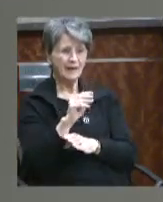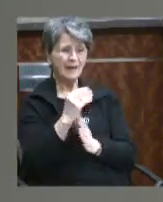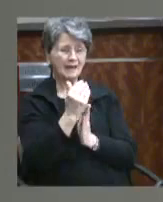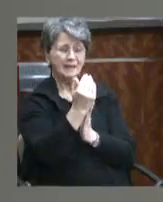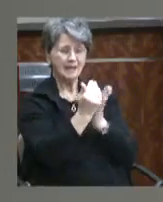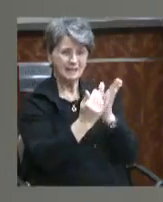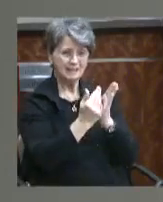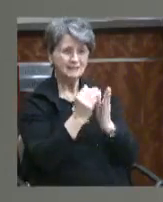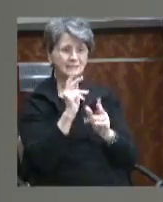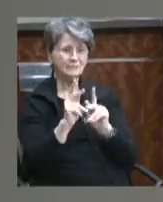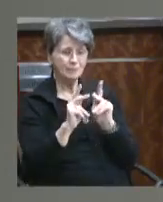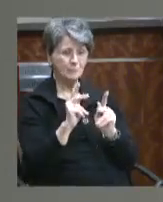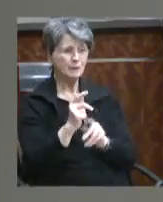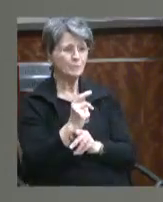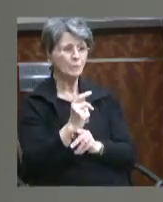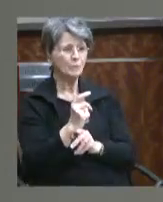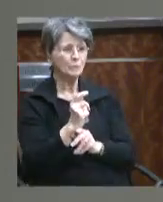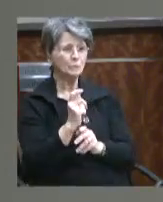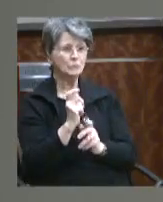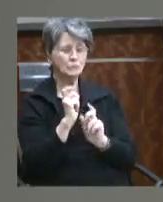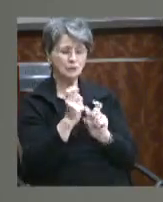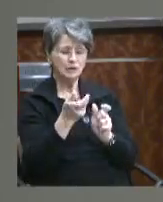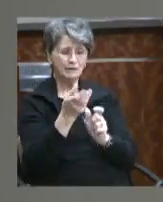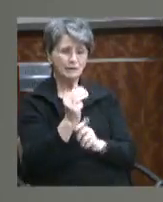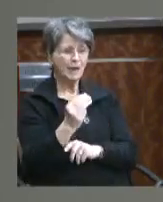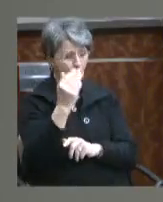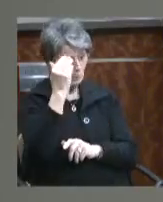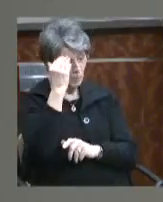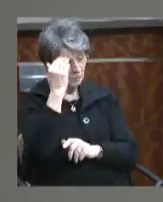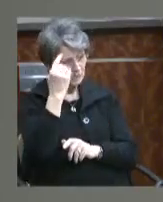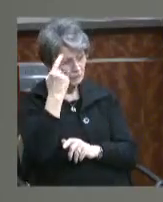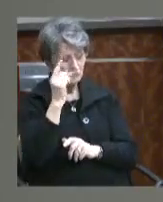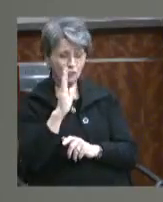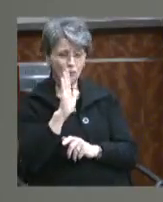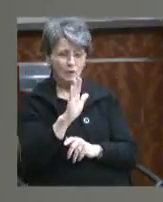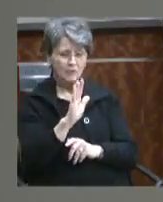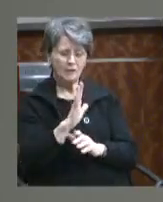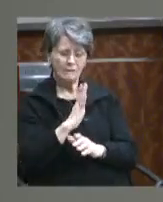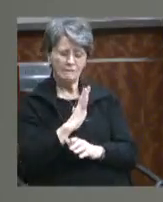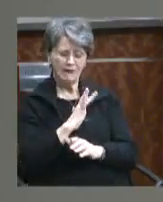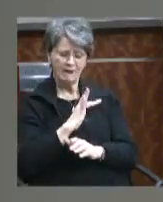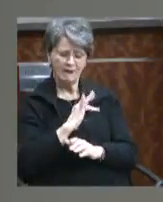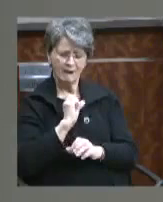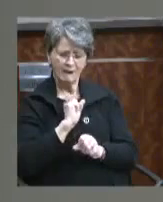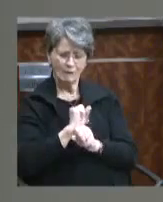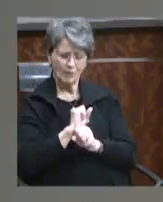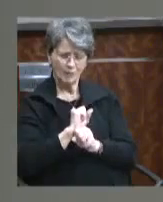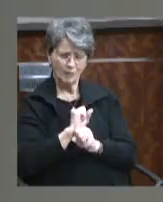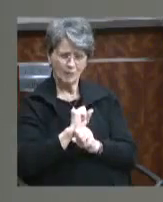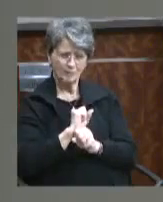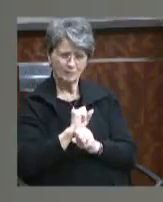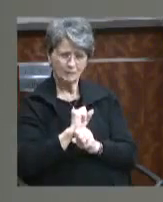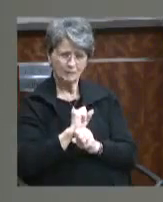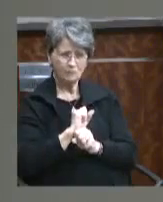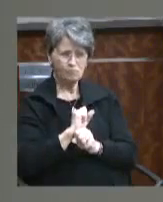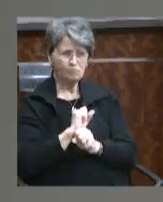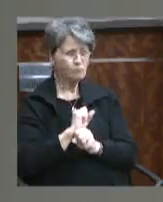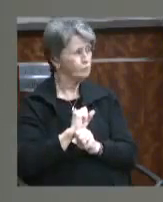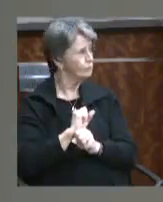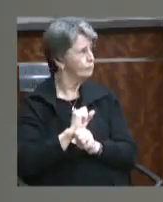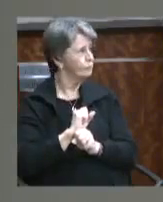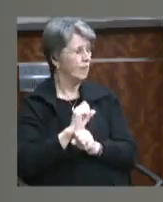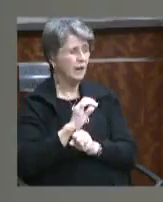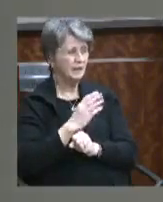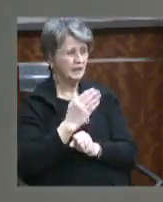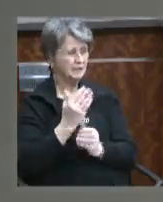will scroll down and give them recognition for the fine job they've been doing. And with that being said, I'd like to invite the